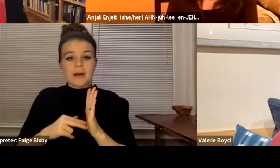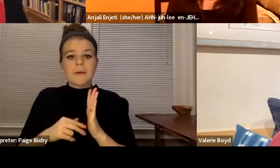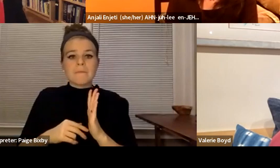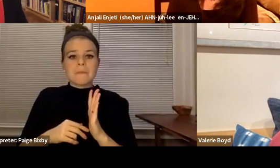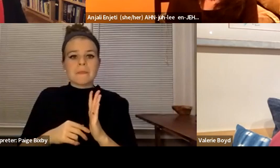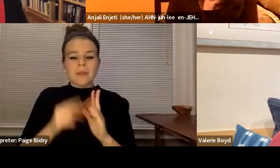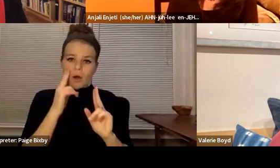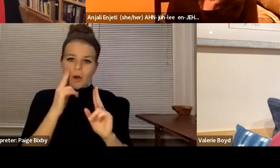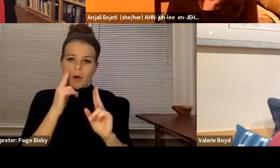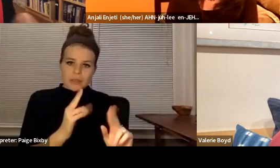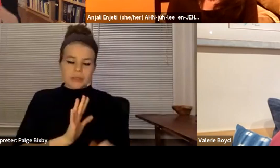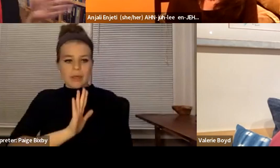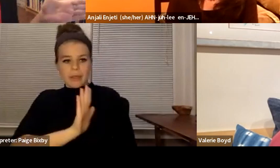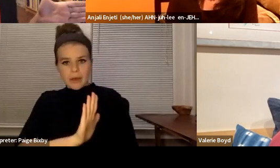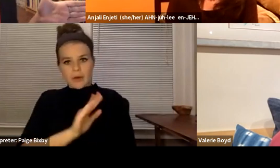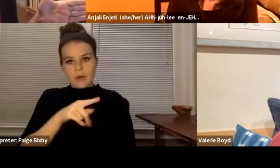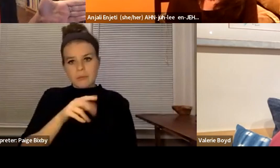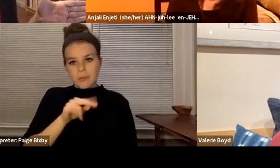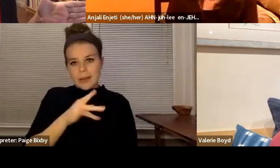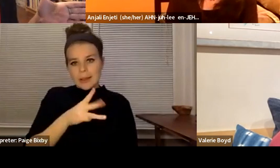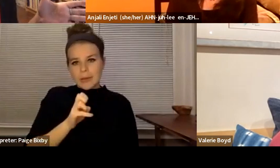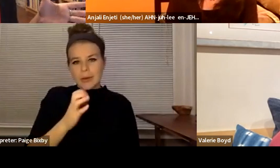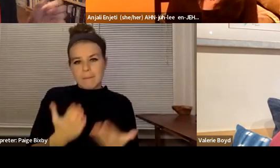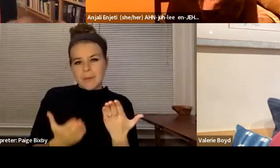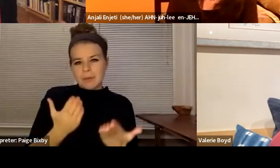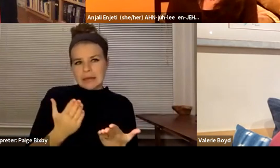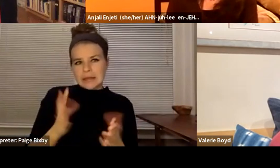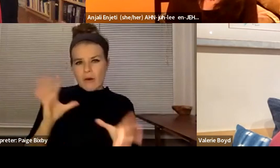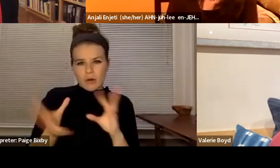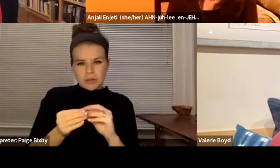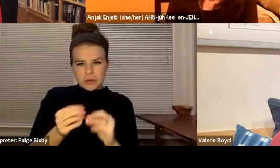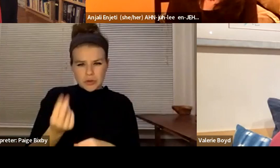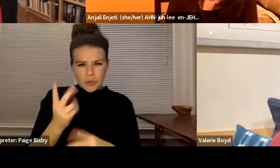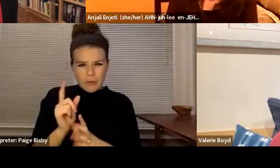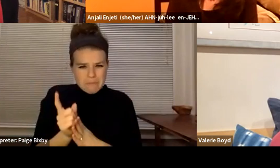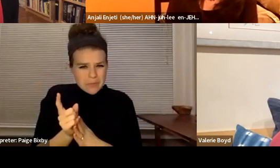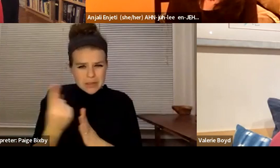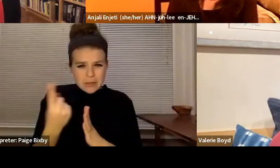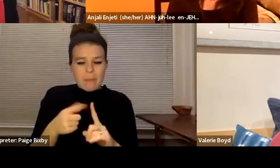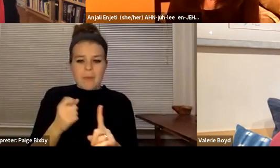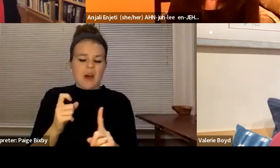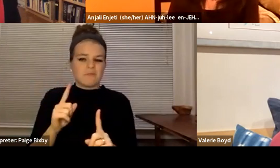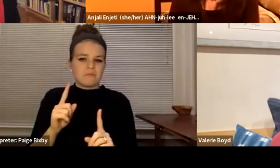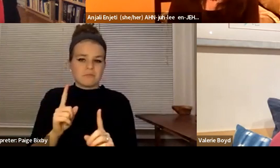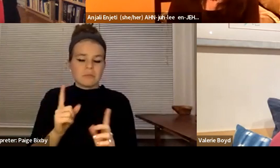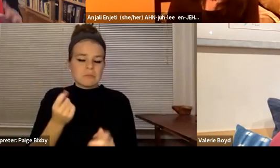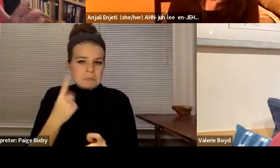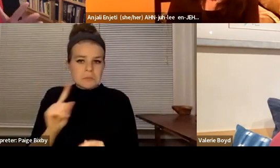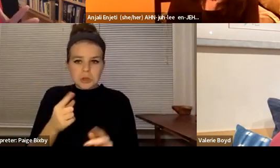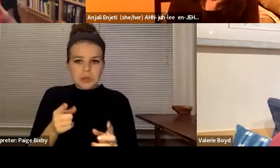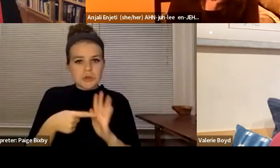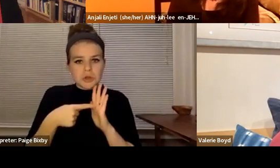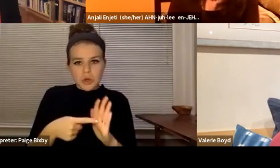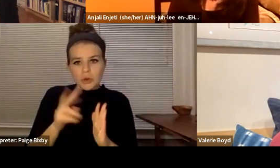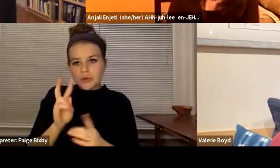is an homage to their prelude, which is maybe 12 minutes, something like that. But this is just a 2-minute clip that they authorized